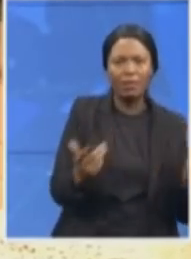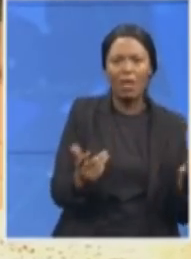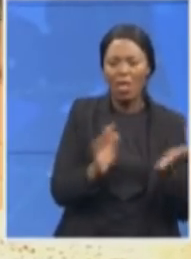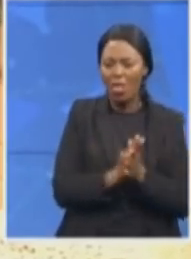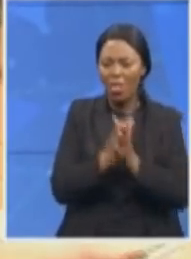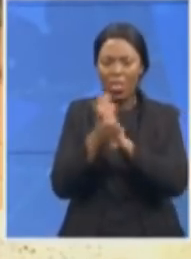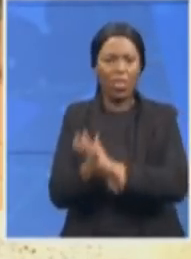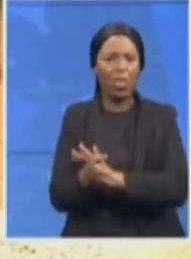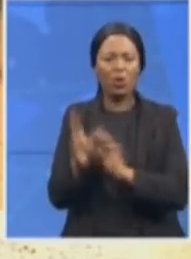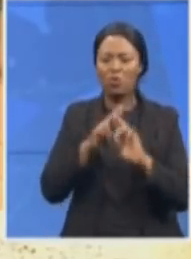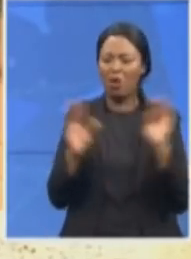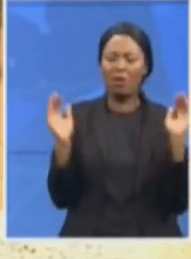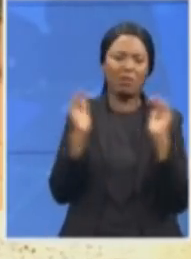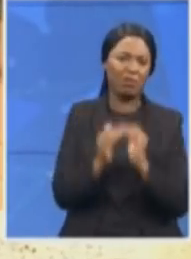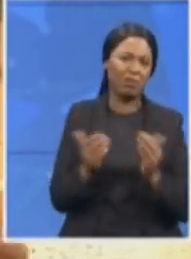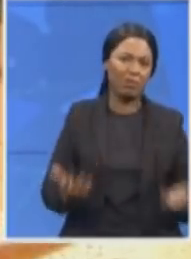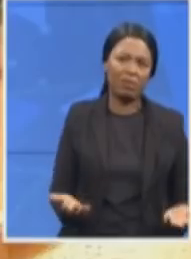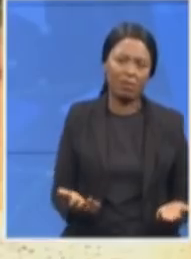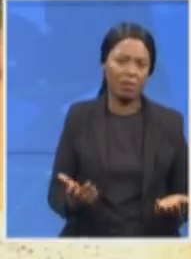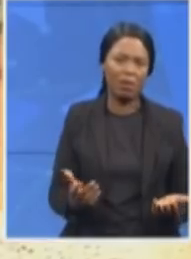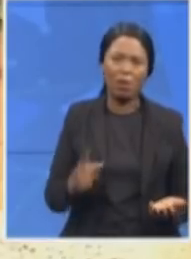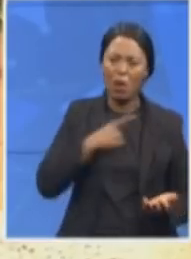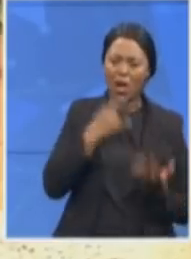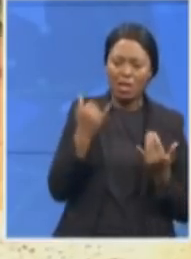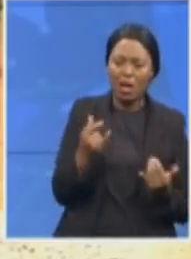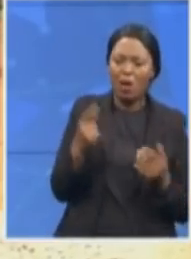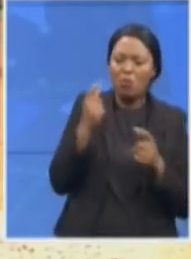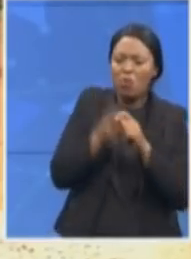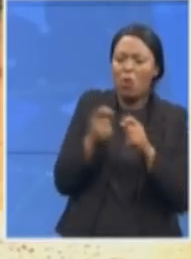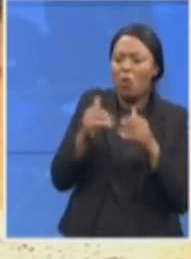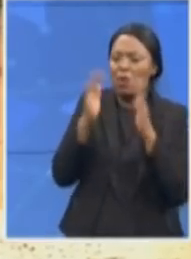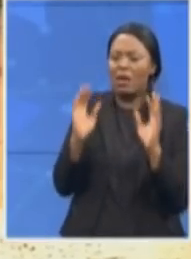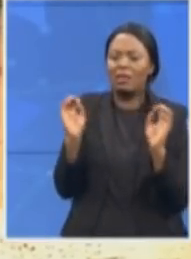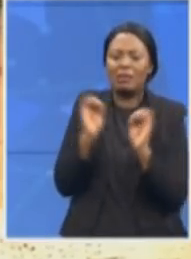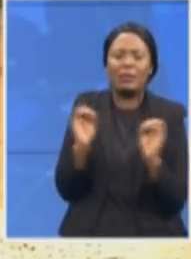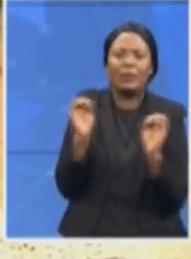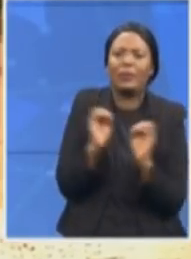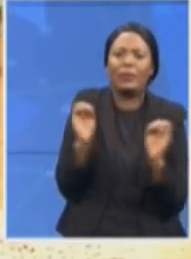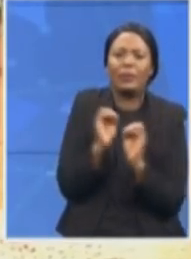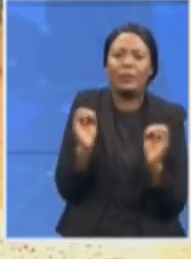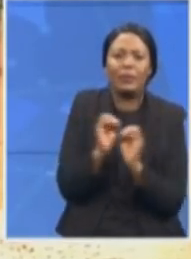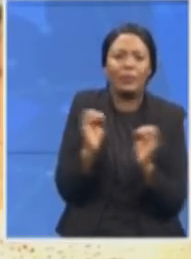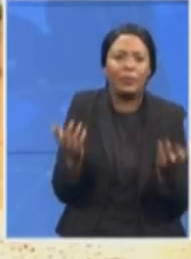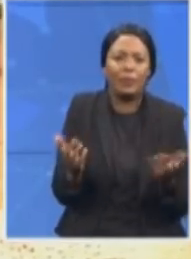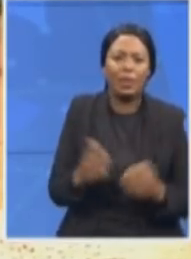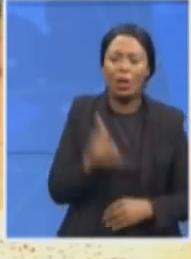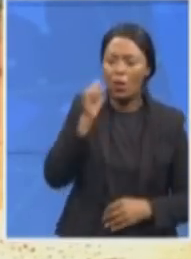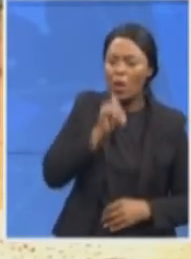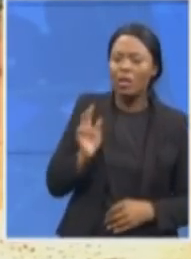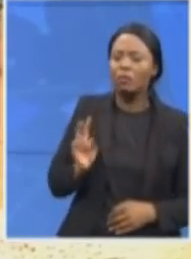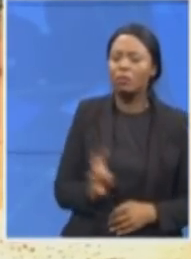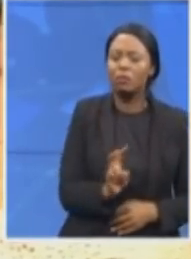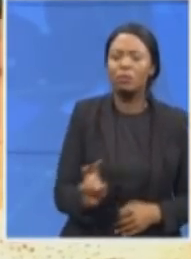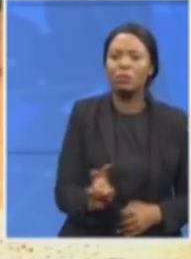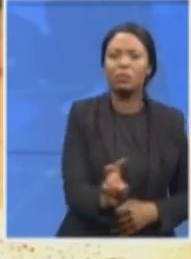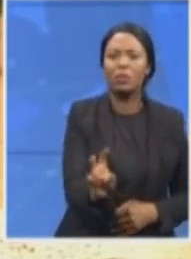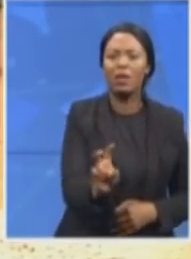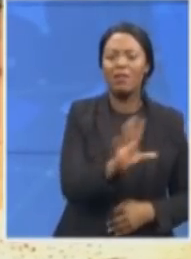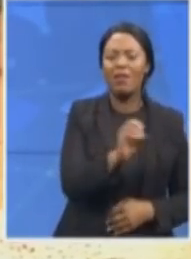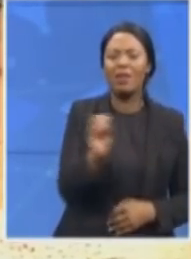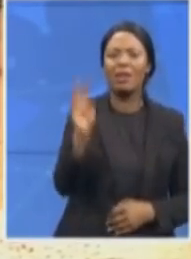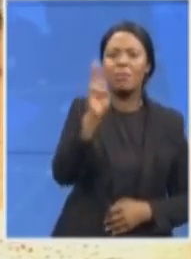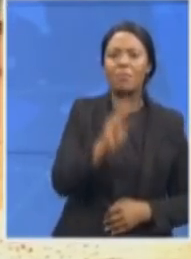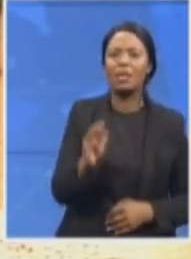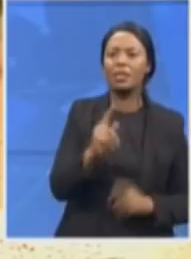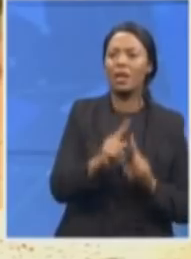in. Rodney told me earlier as we were walking, that 500 meters where they stay, that currently they're